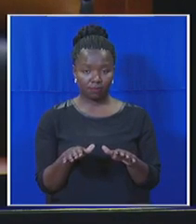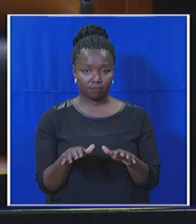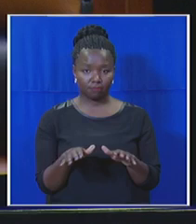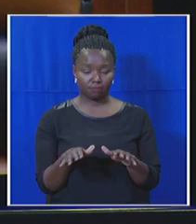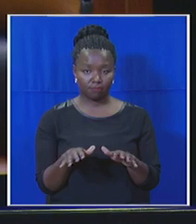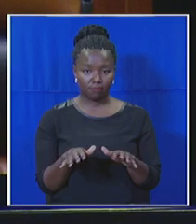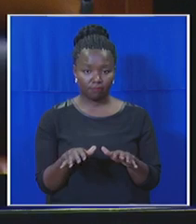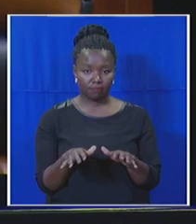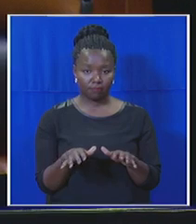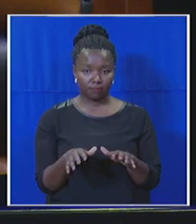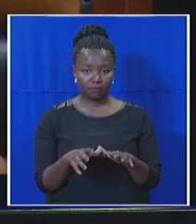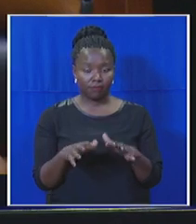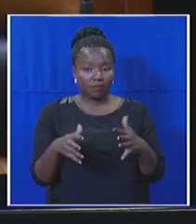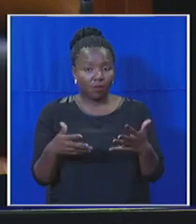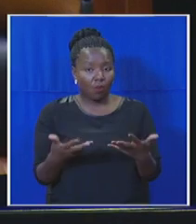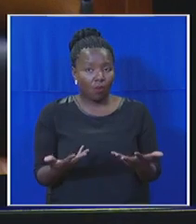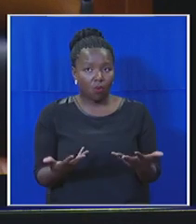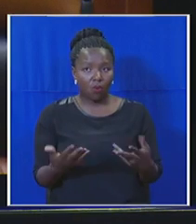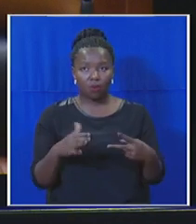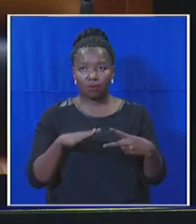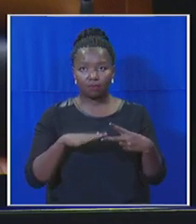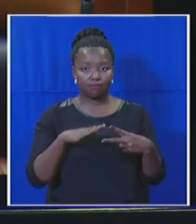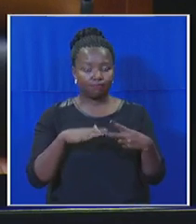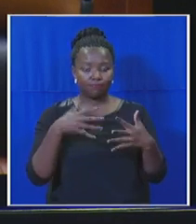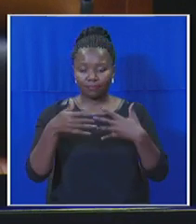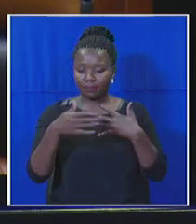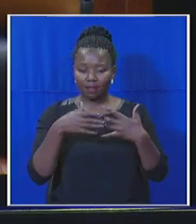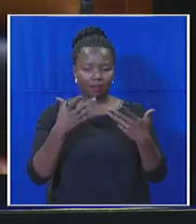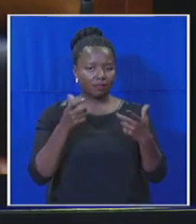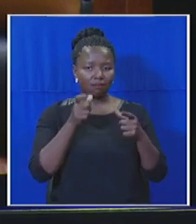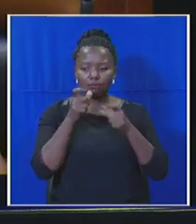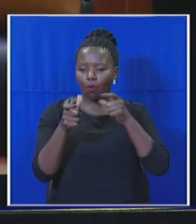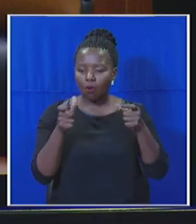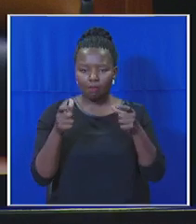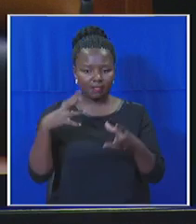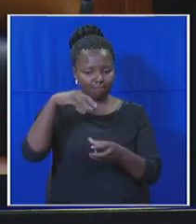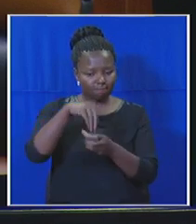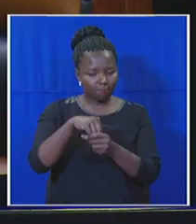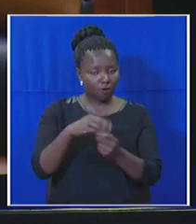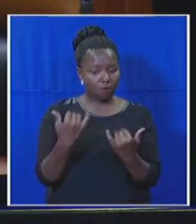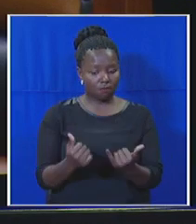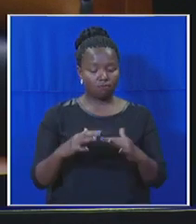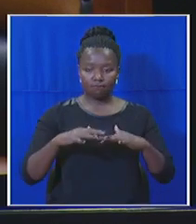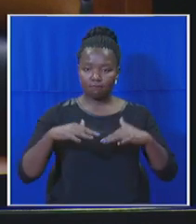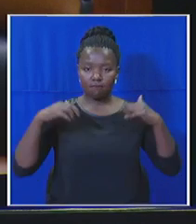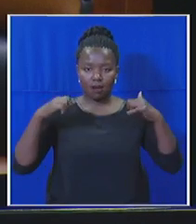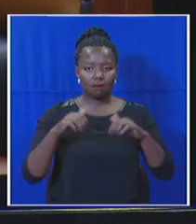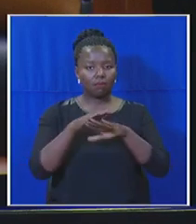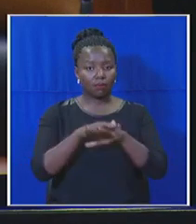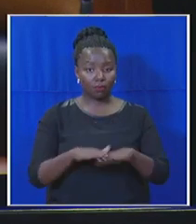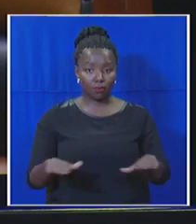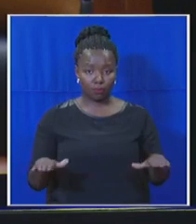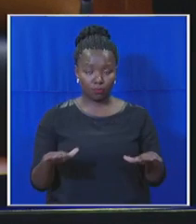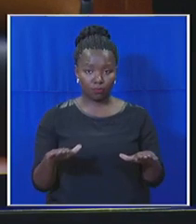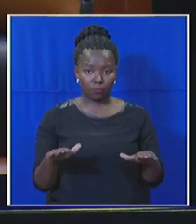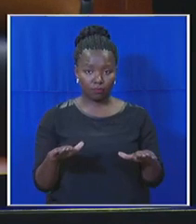clapping, by any other way of participation in the actual